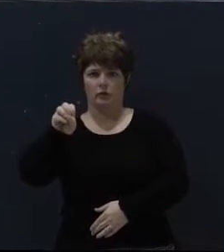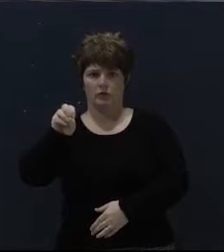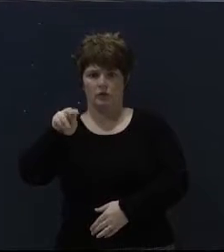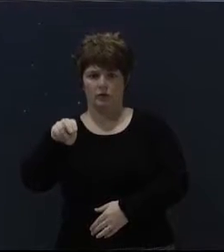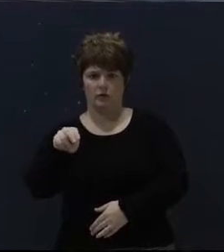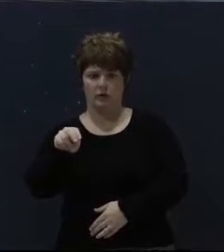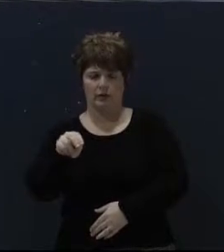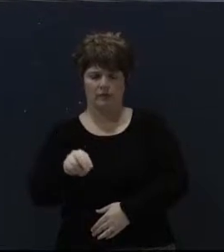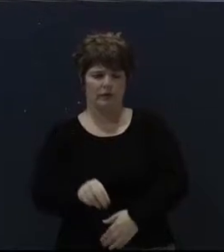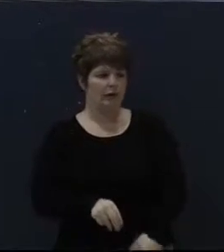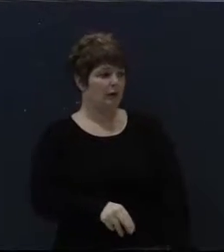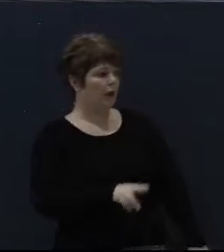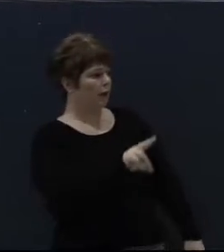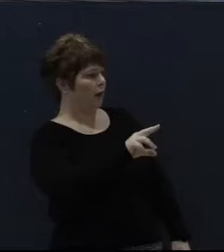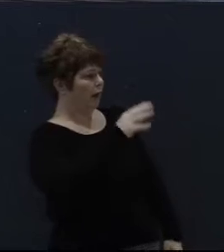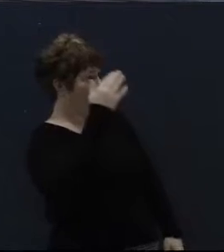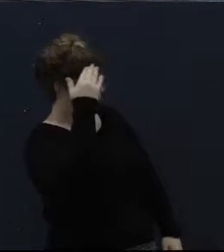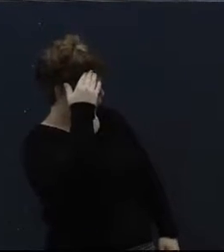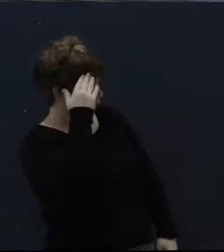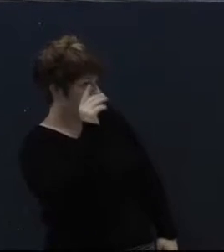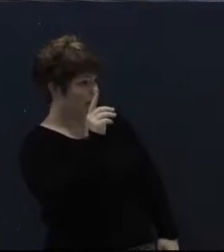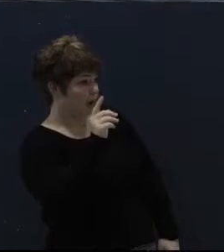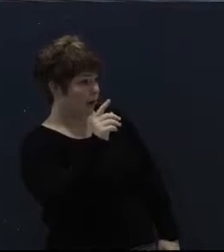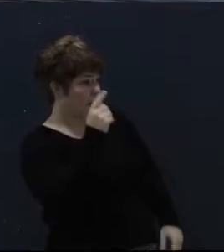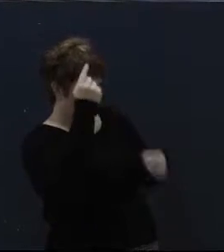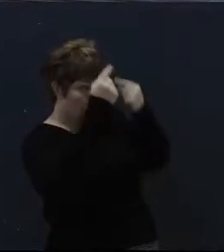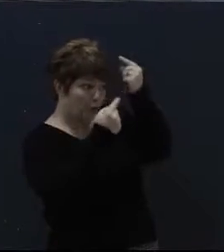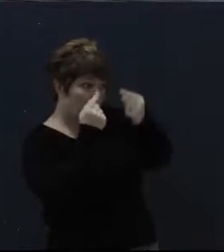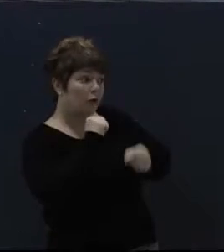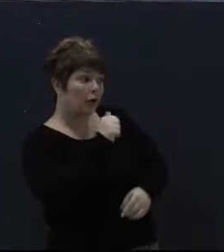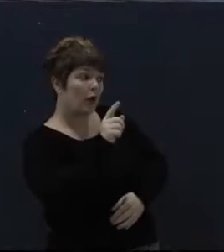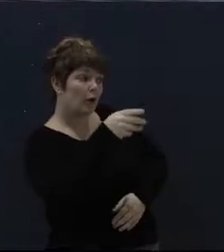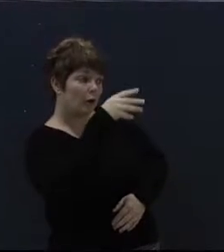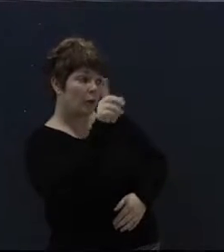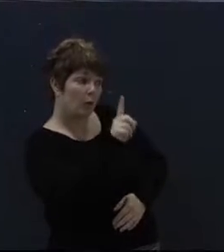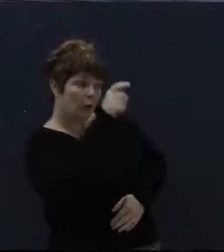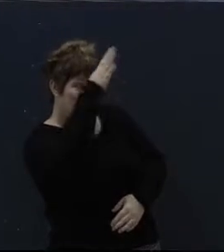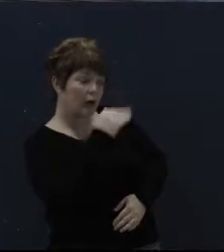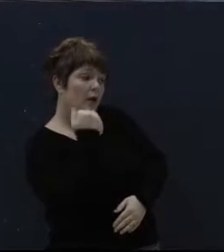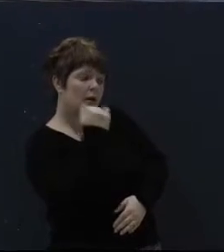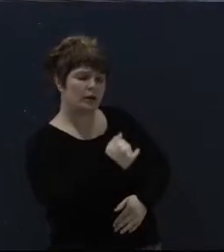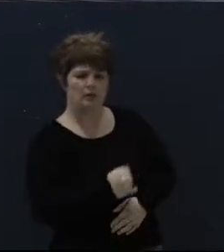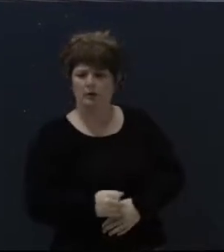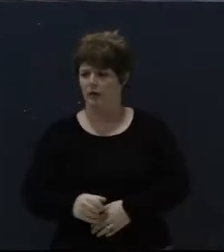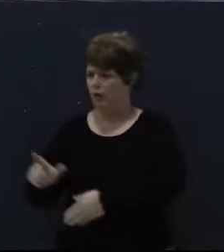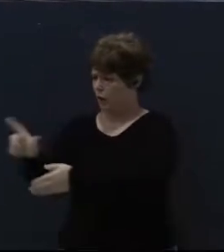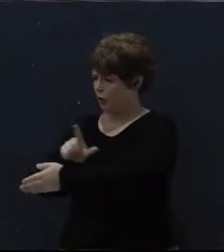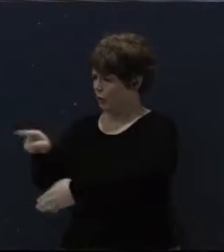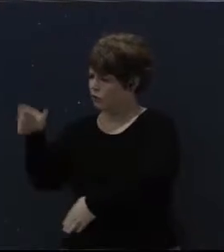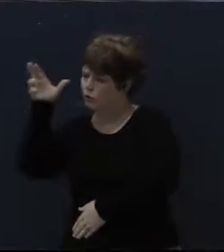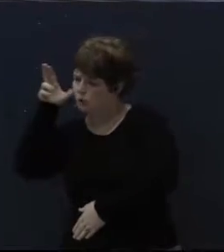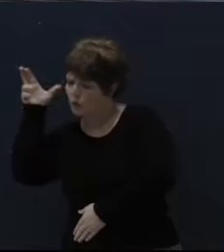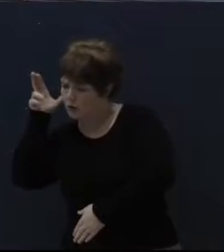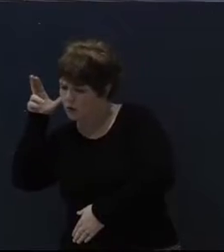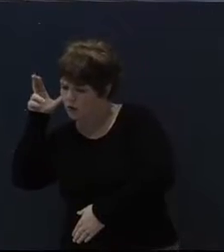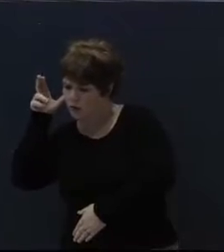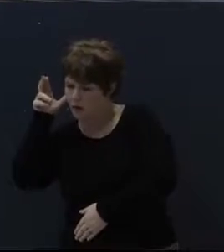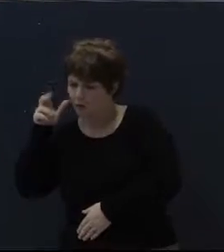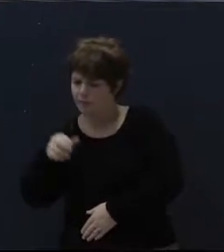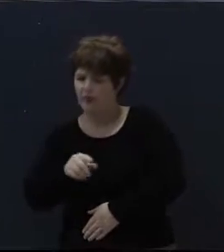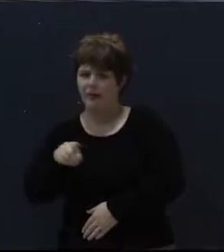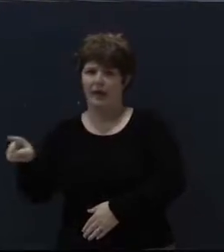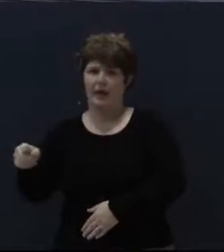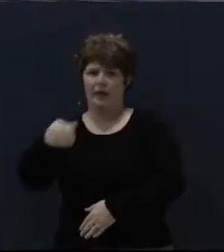you ain't where God is. Hey, man, I'm going to tell you what. They started to sing. Those you ever hear them sing? You know how they are. They got God